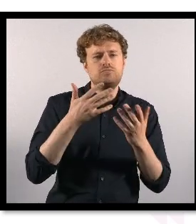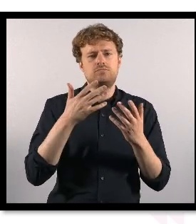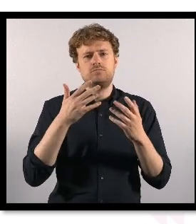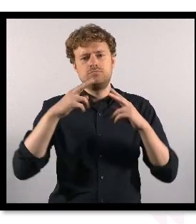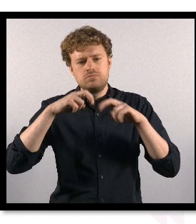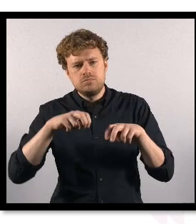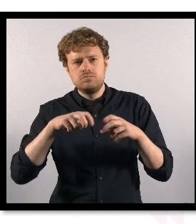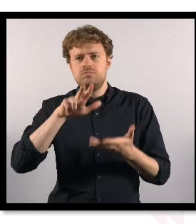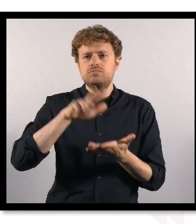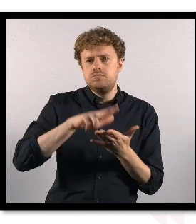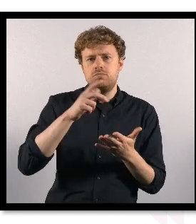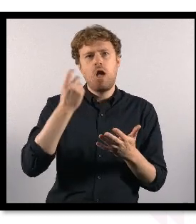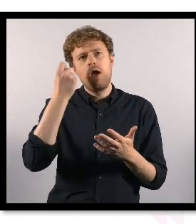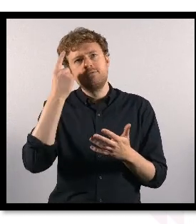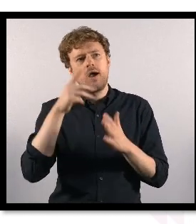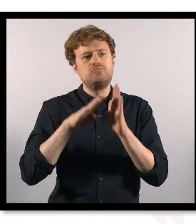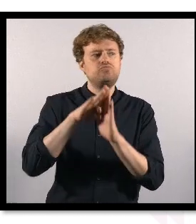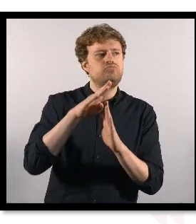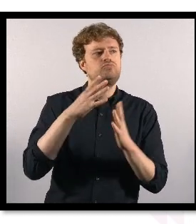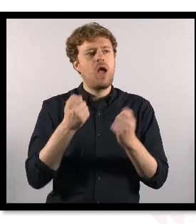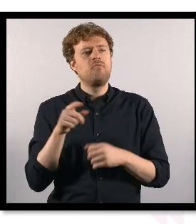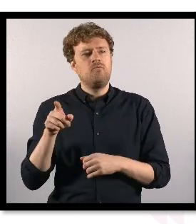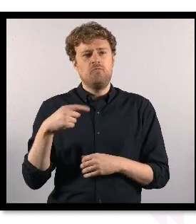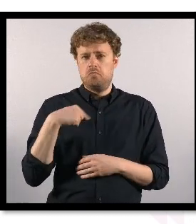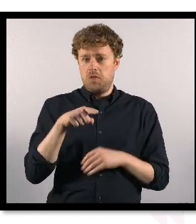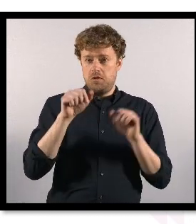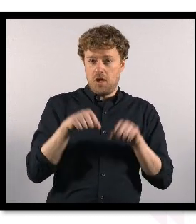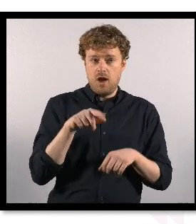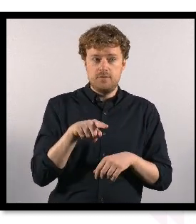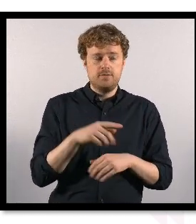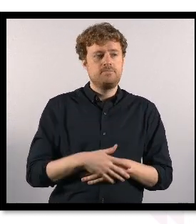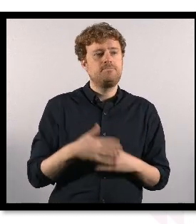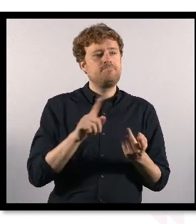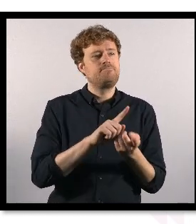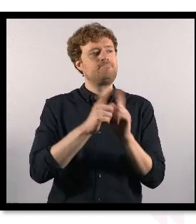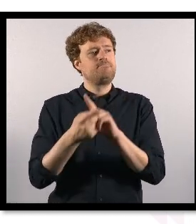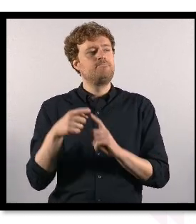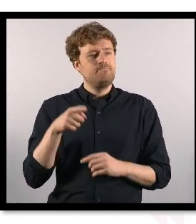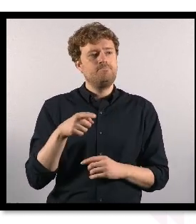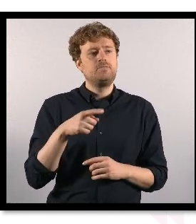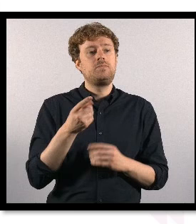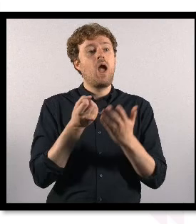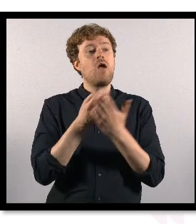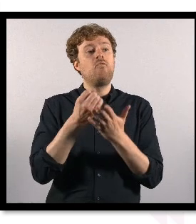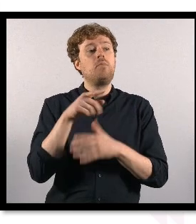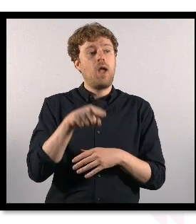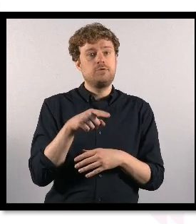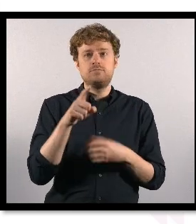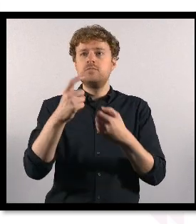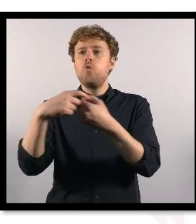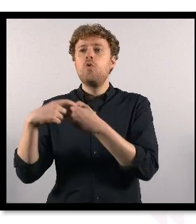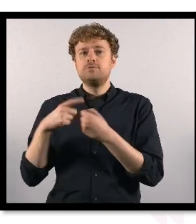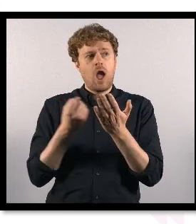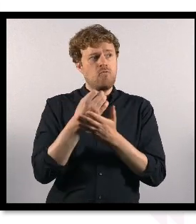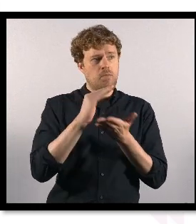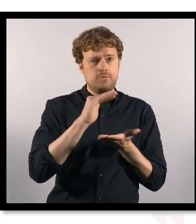saw, we have 3 levels: sandbox, incubation, graduation. The feedback we got is that it would be really useful to